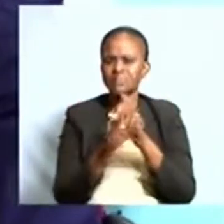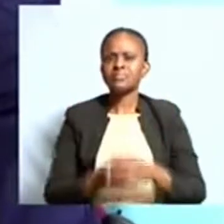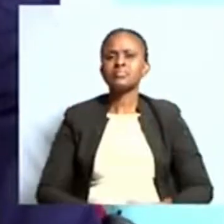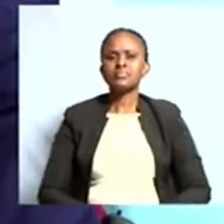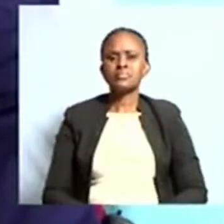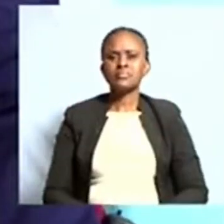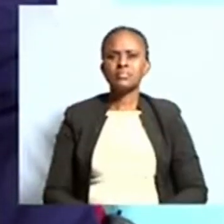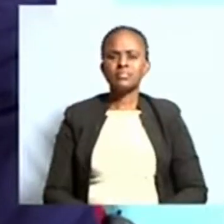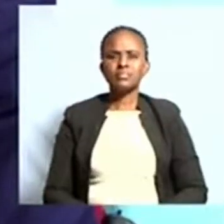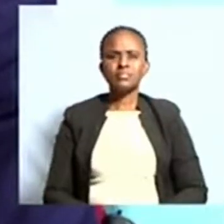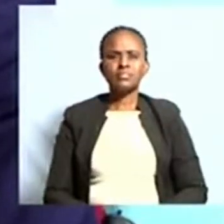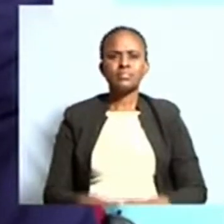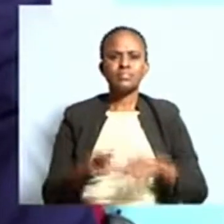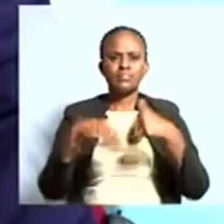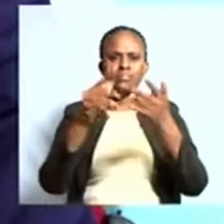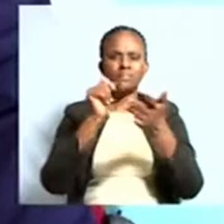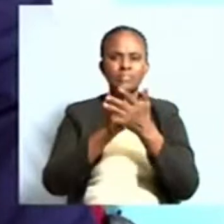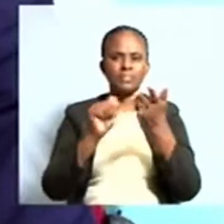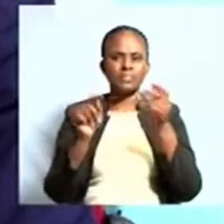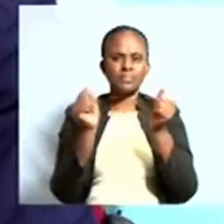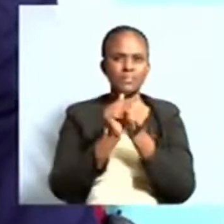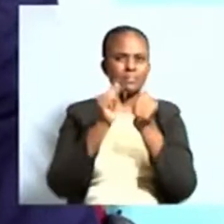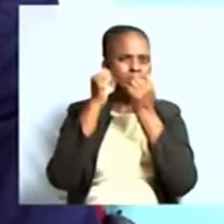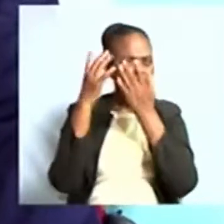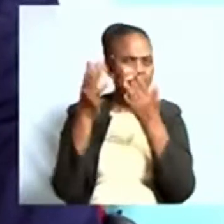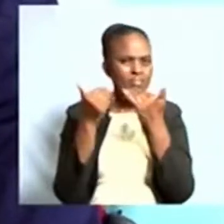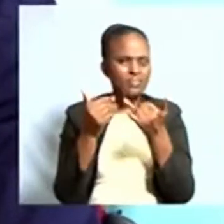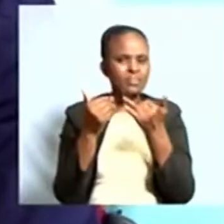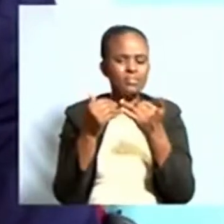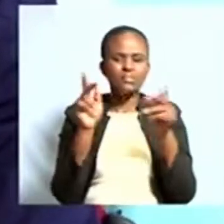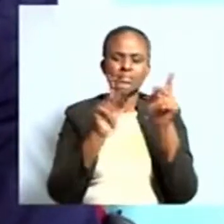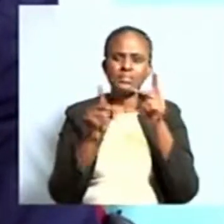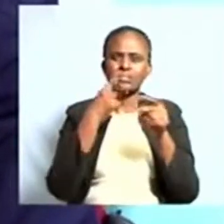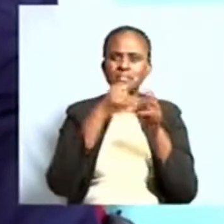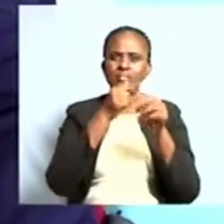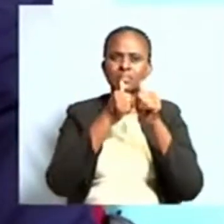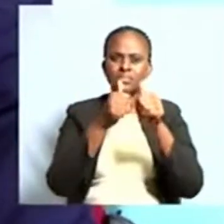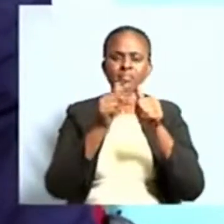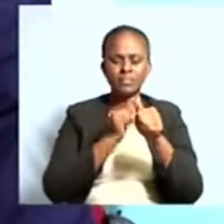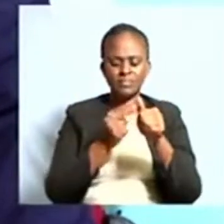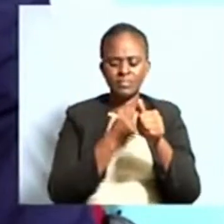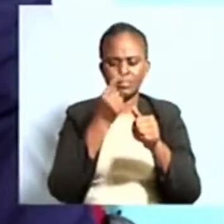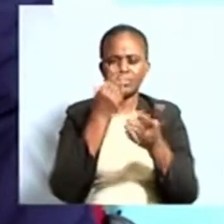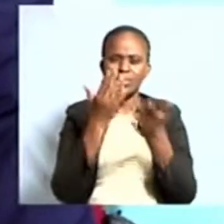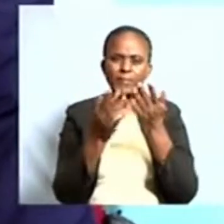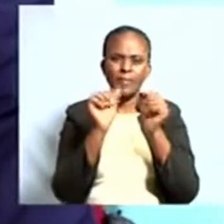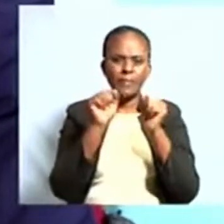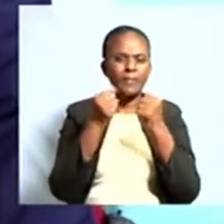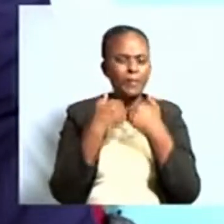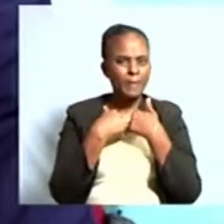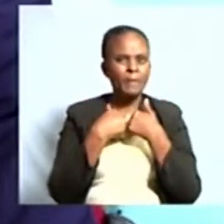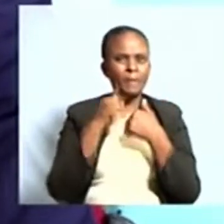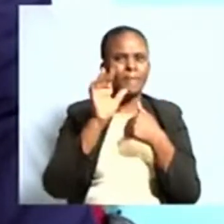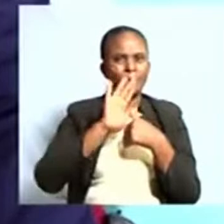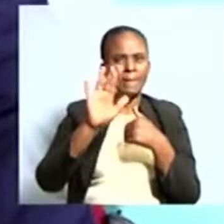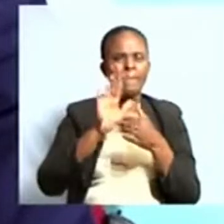just to give confidence and hope to people who are following us, who may have their